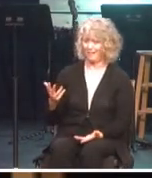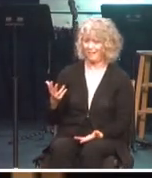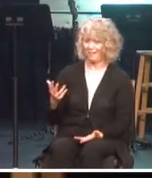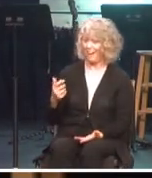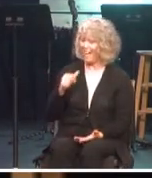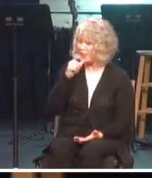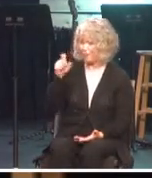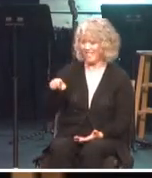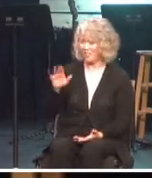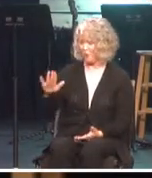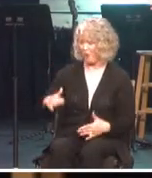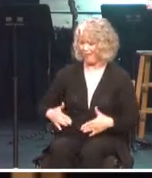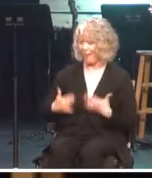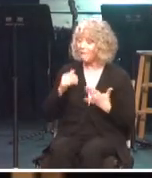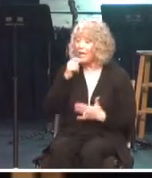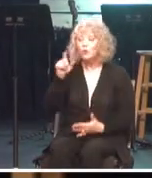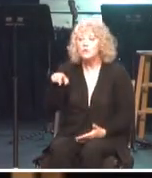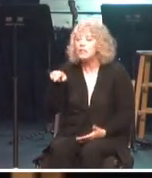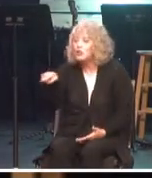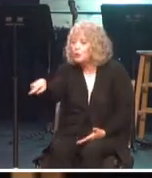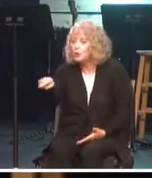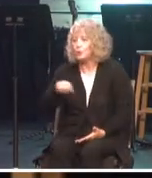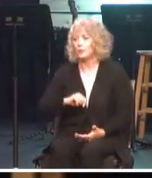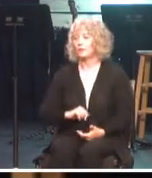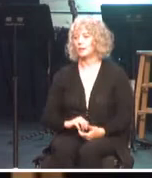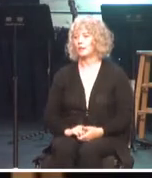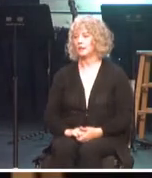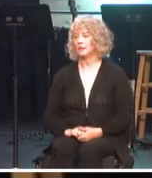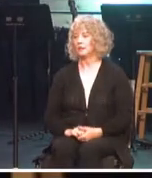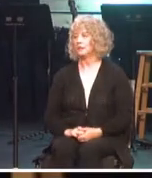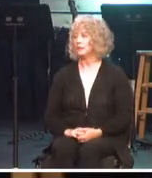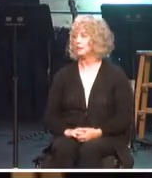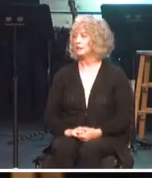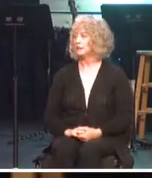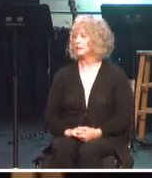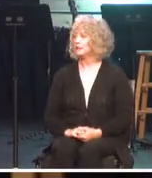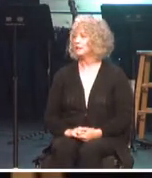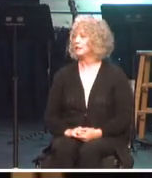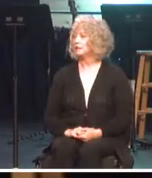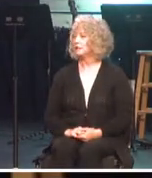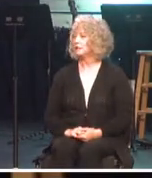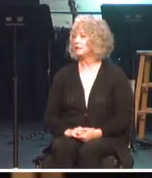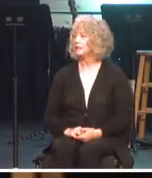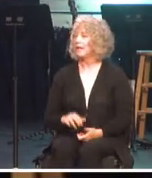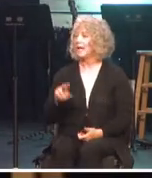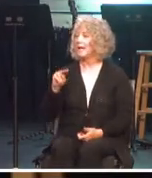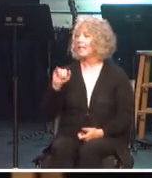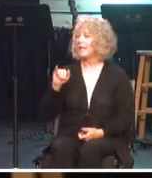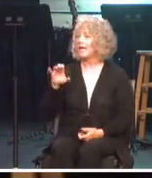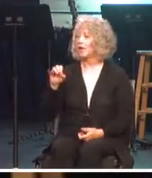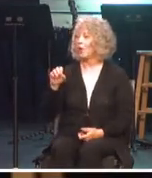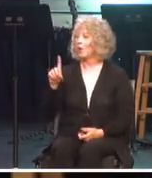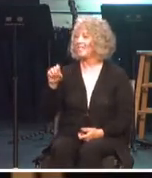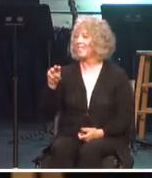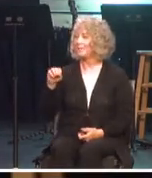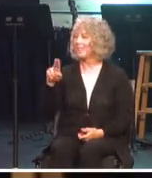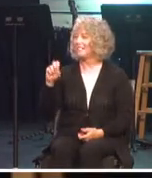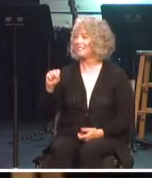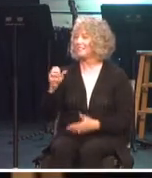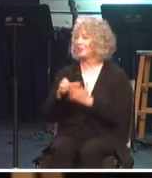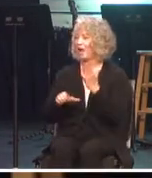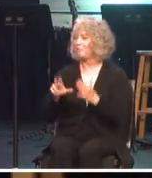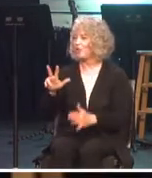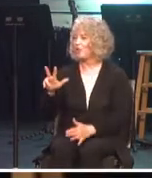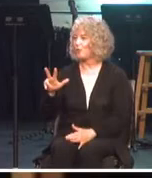don't need his life. They don't need him. like Nicodemus in chapter 3, they think that